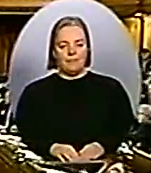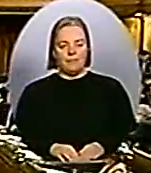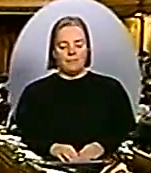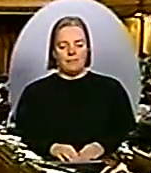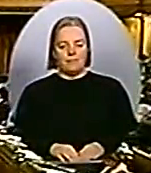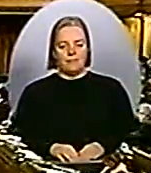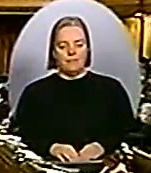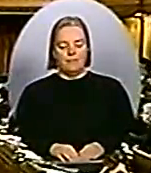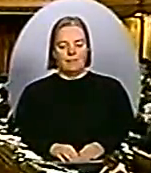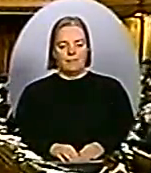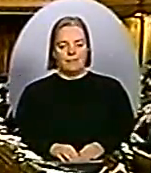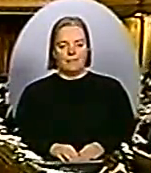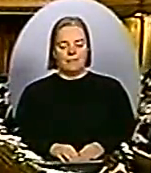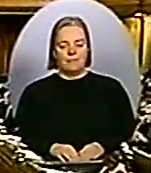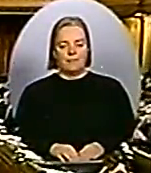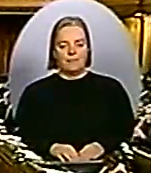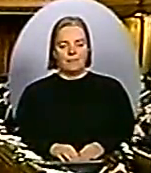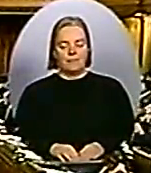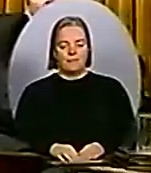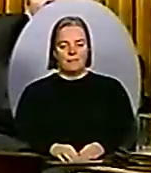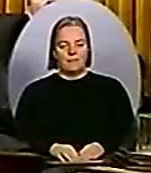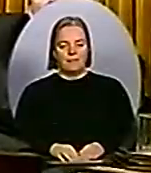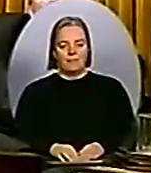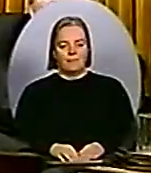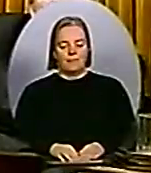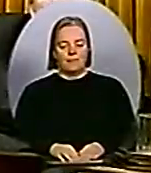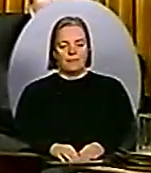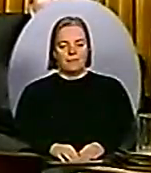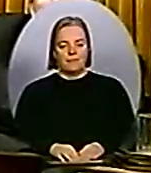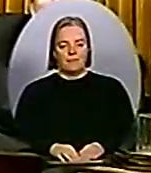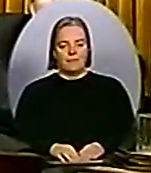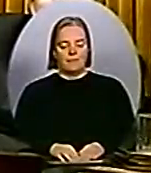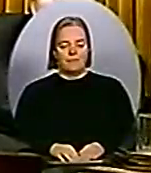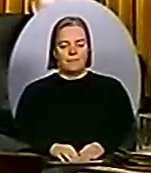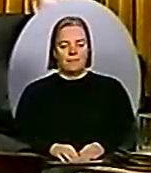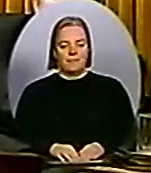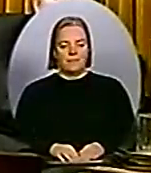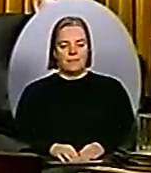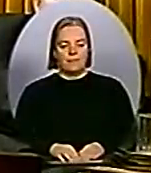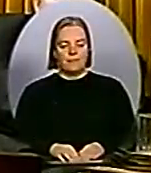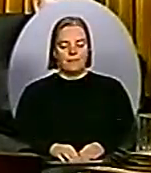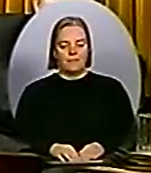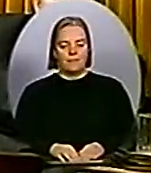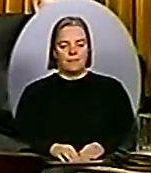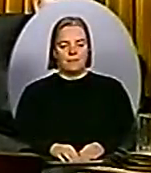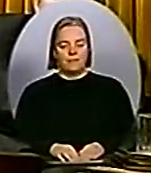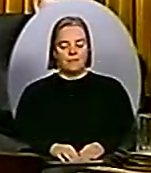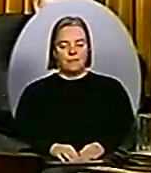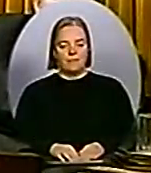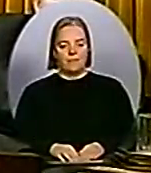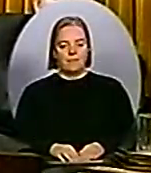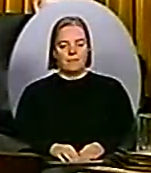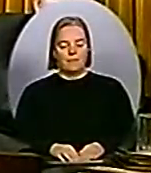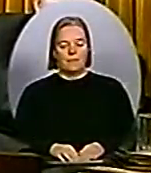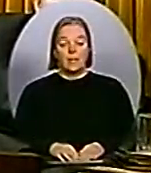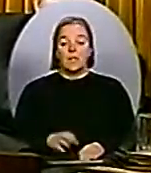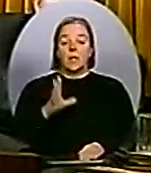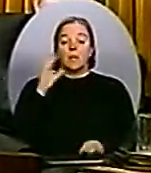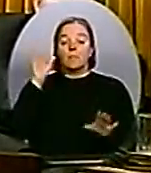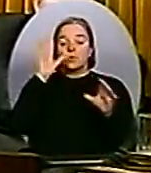The Honourable Parliament Secretary of the Minister of Transport. Well, Mr. Speaker, the reason that member raises in the House of